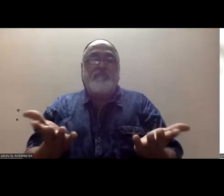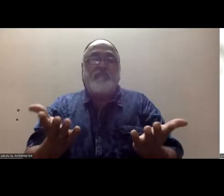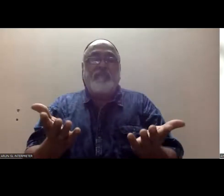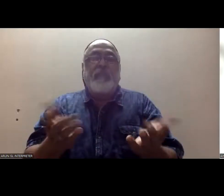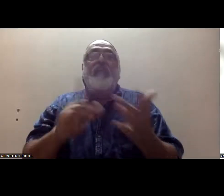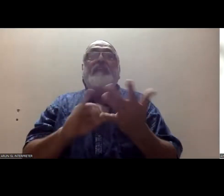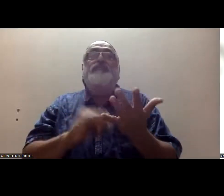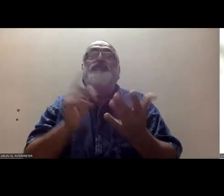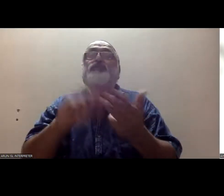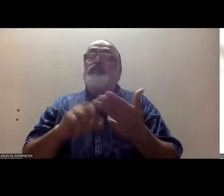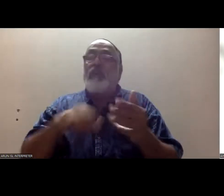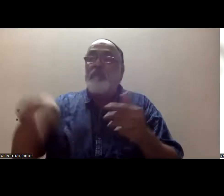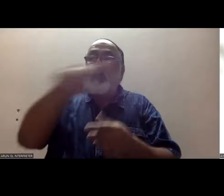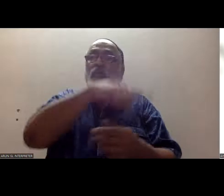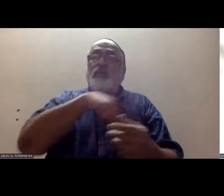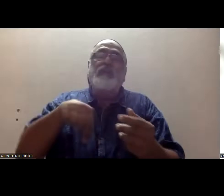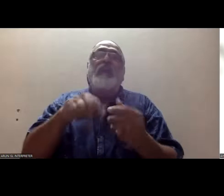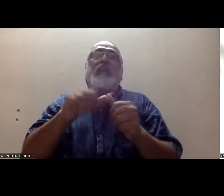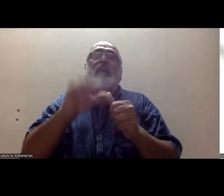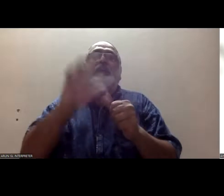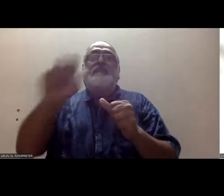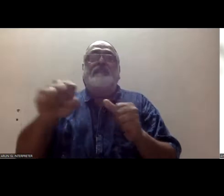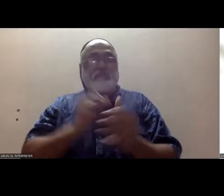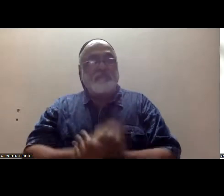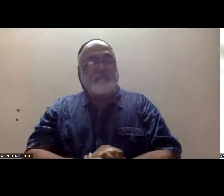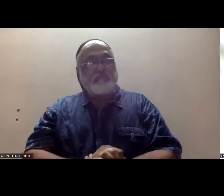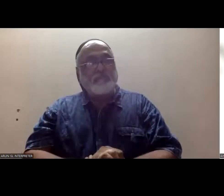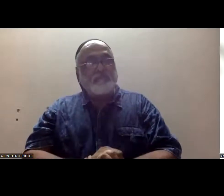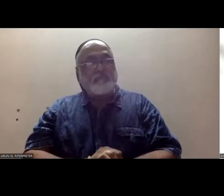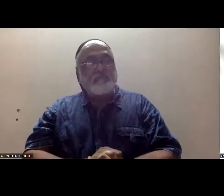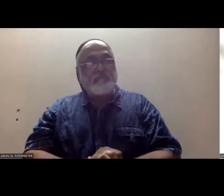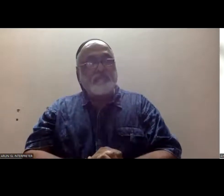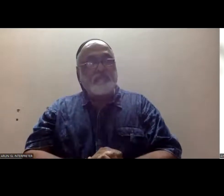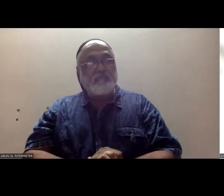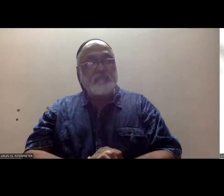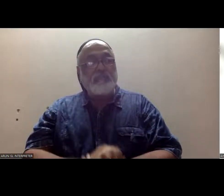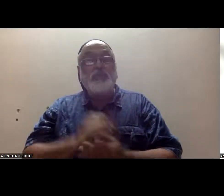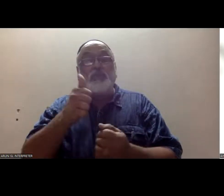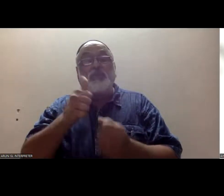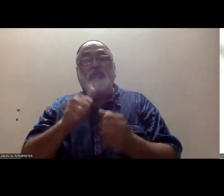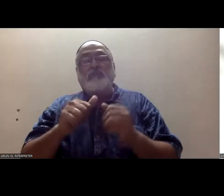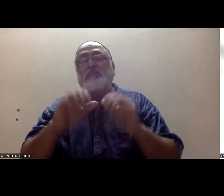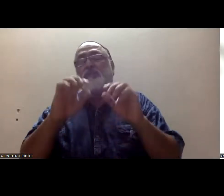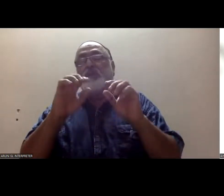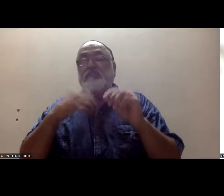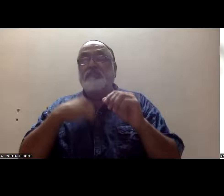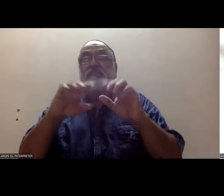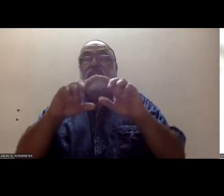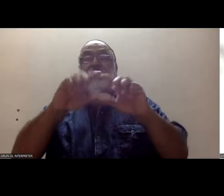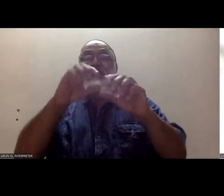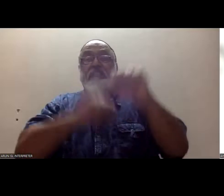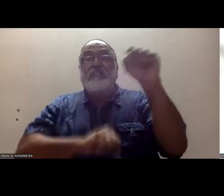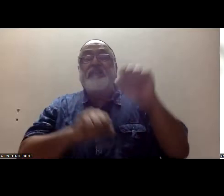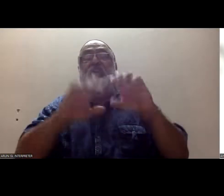it. And it's good that we are having this as a part of the curriculum in the certification course. So I'll share